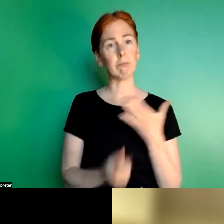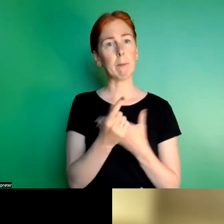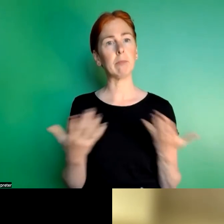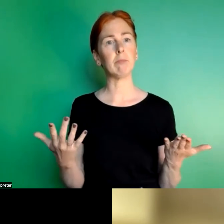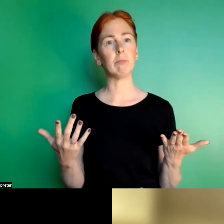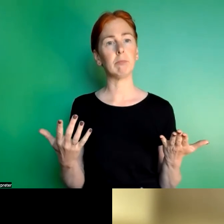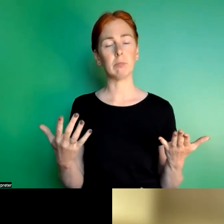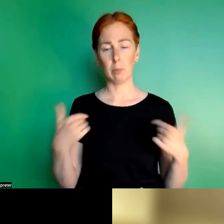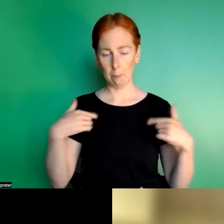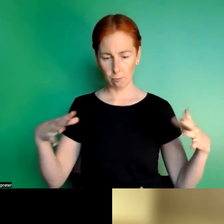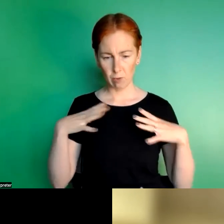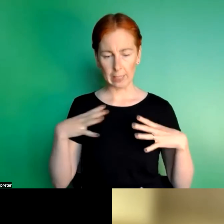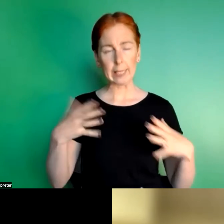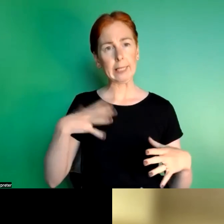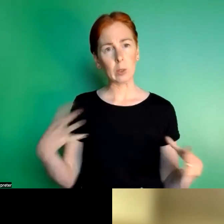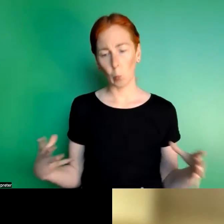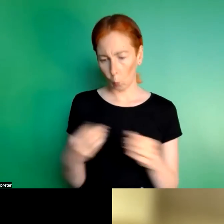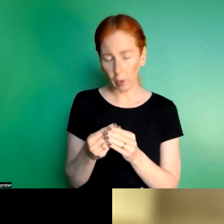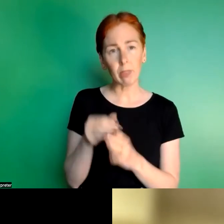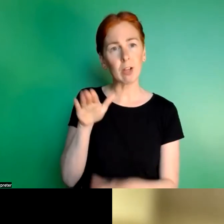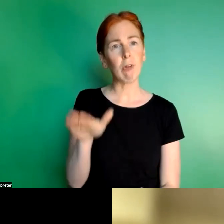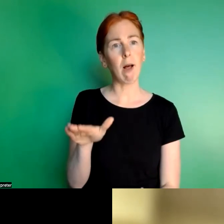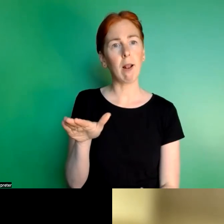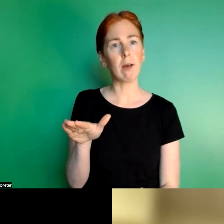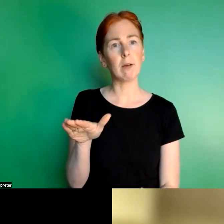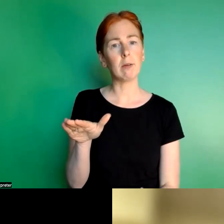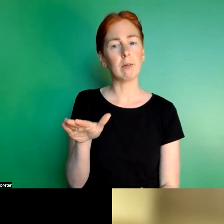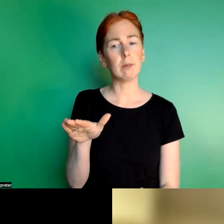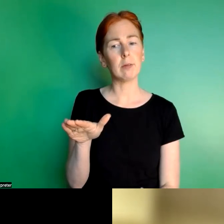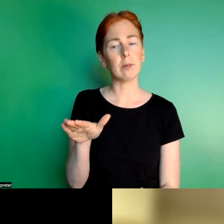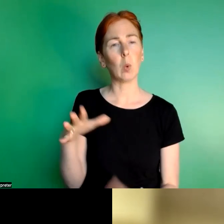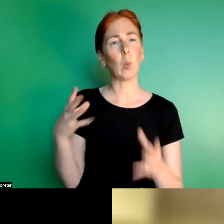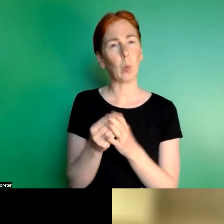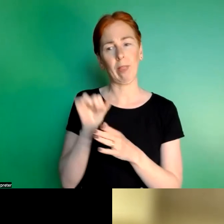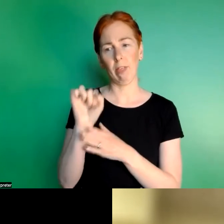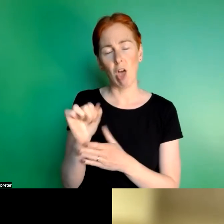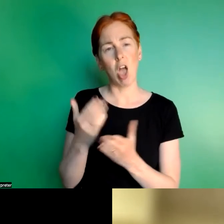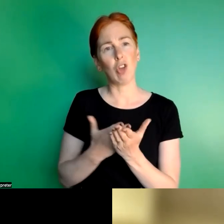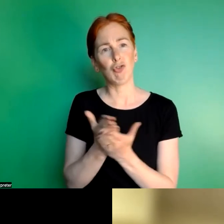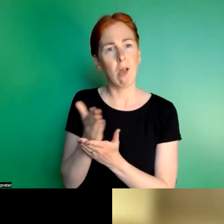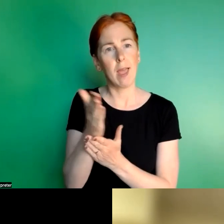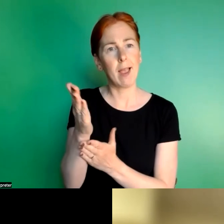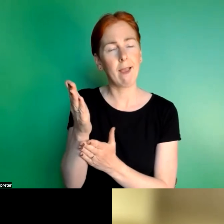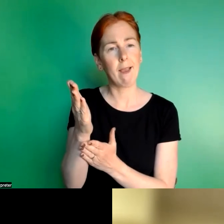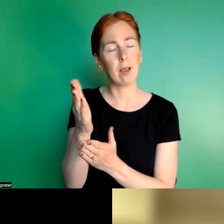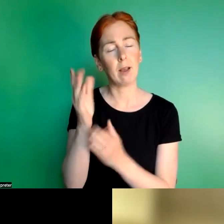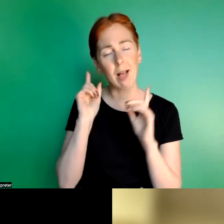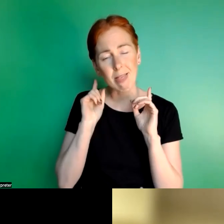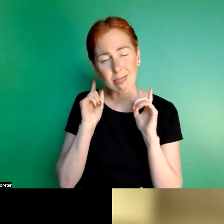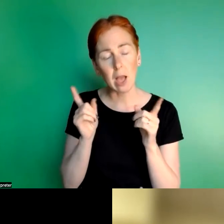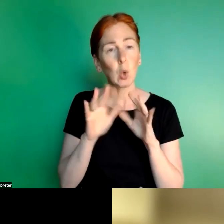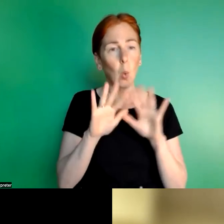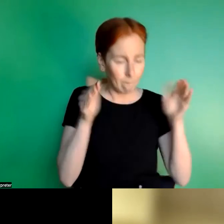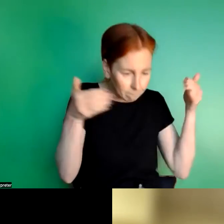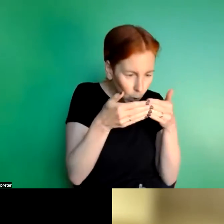with them, and be positive rather than looking at the loss, that does more than anything that I have